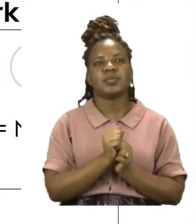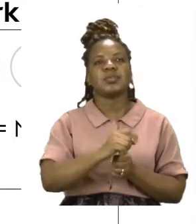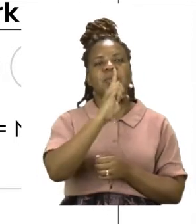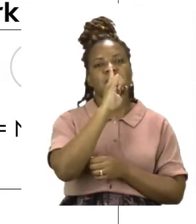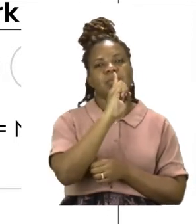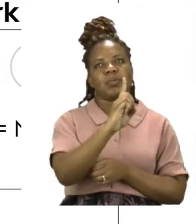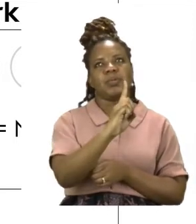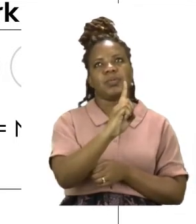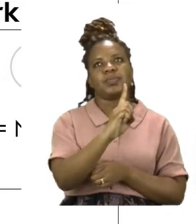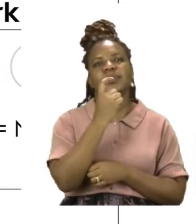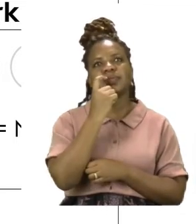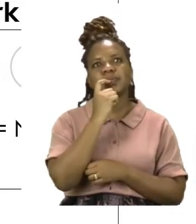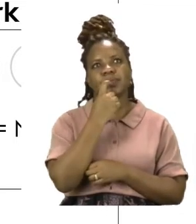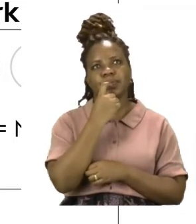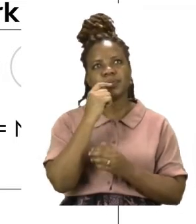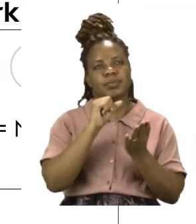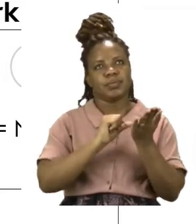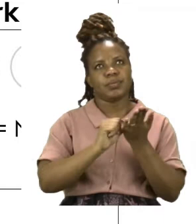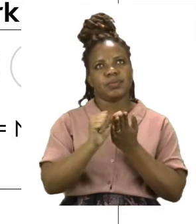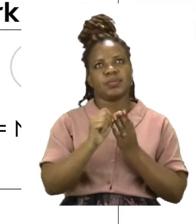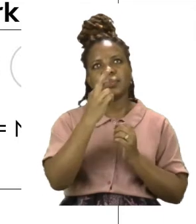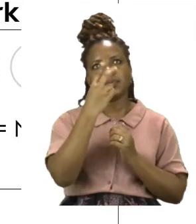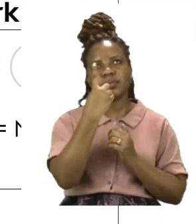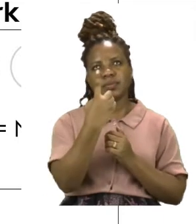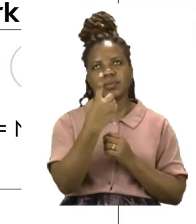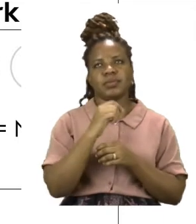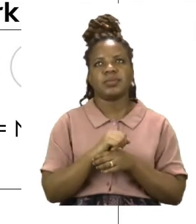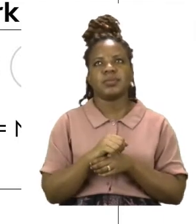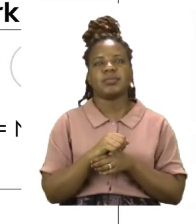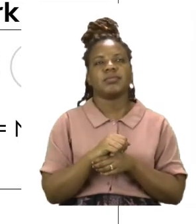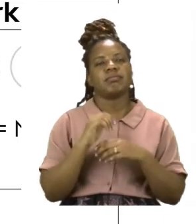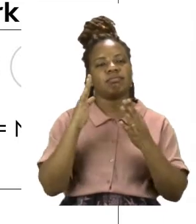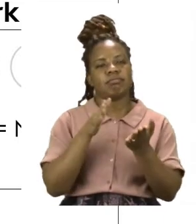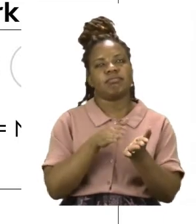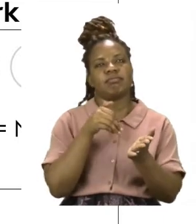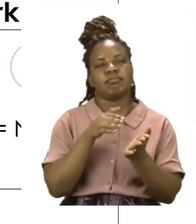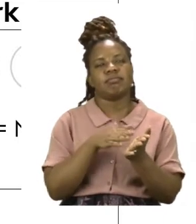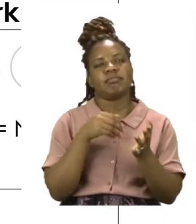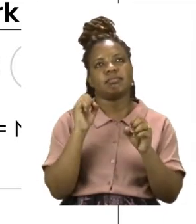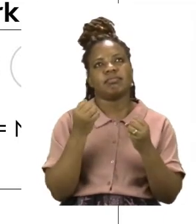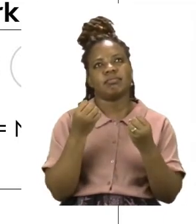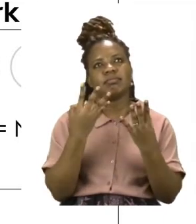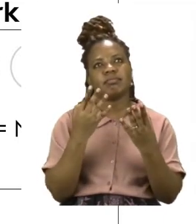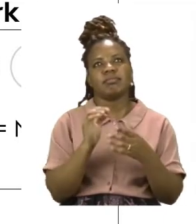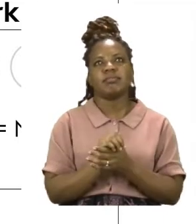lollipop costs 1 Namibian dollar. How much change will she